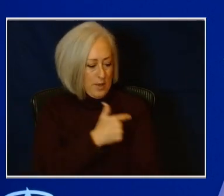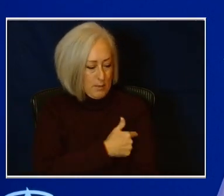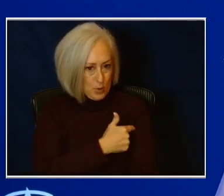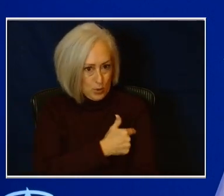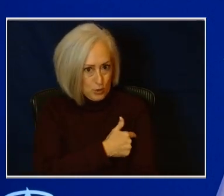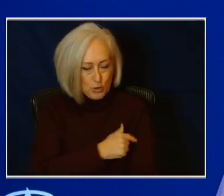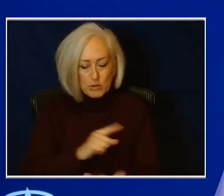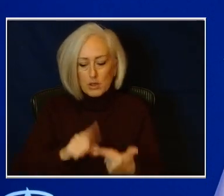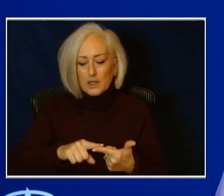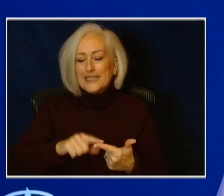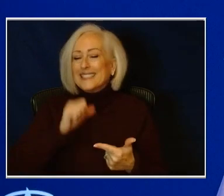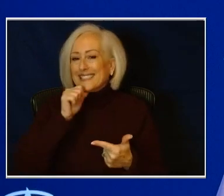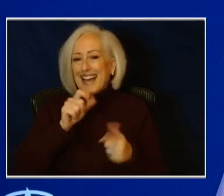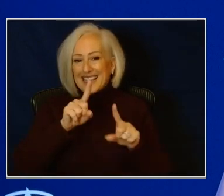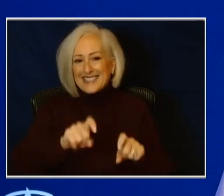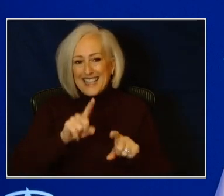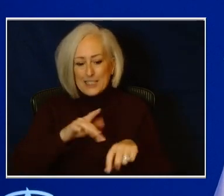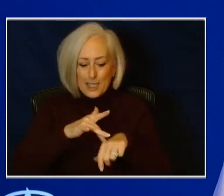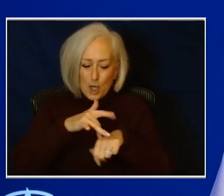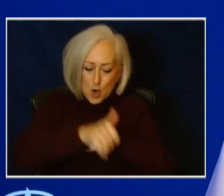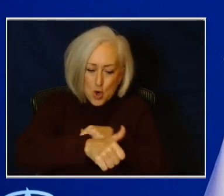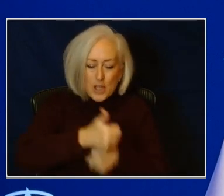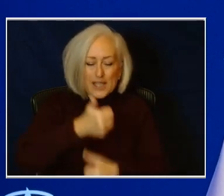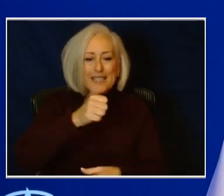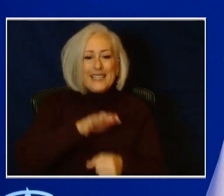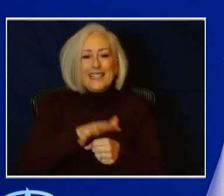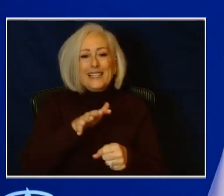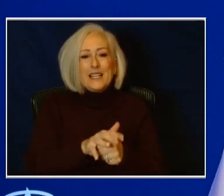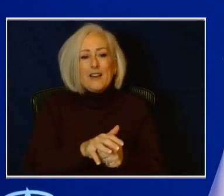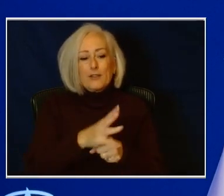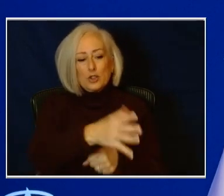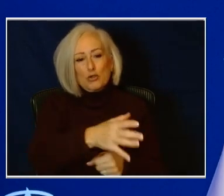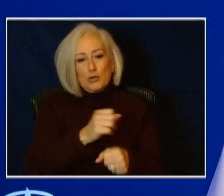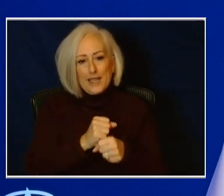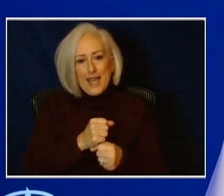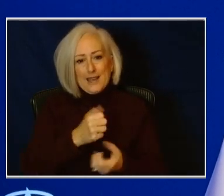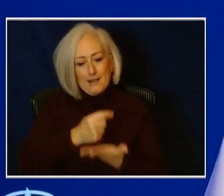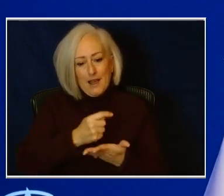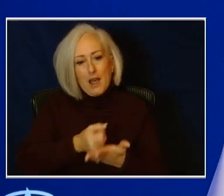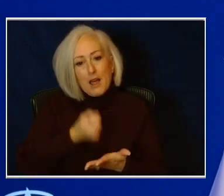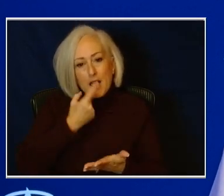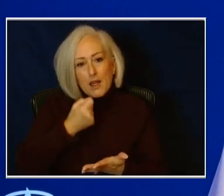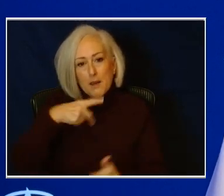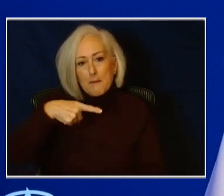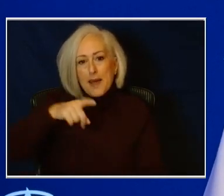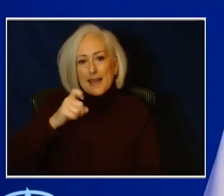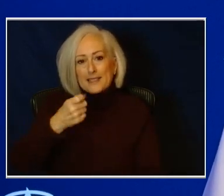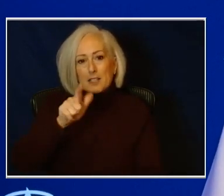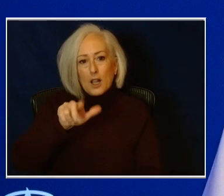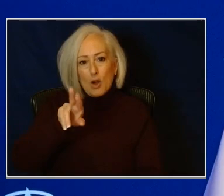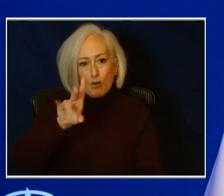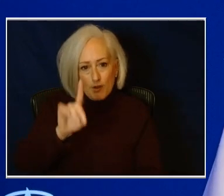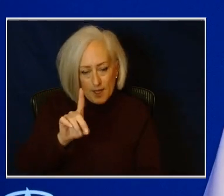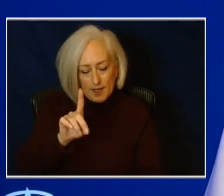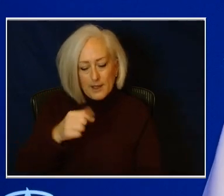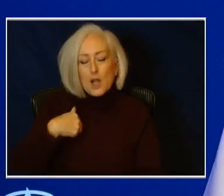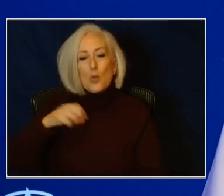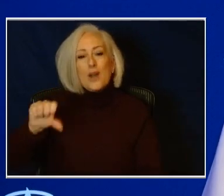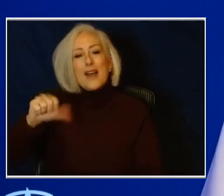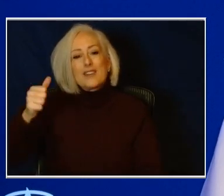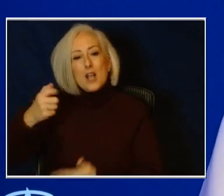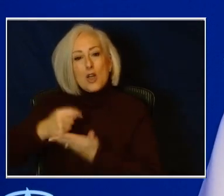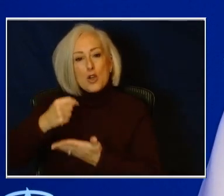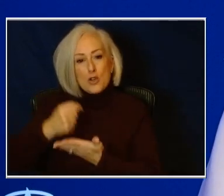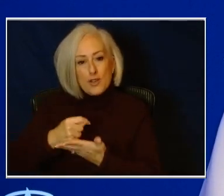on that outpatient therapy, particularly with Paxlovid. The alternative therapy is molnupiravir, as you have talked about. Paxlovid sometimes